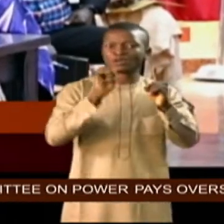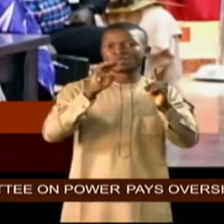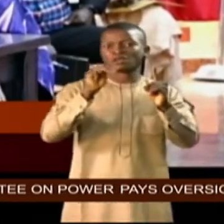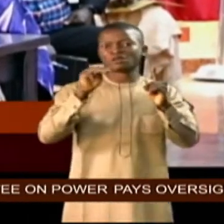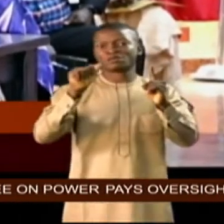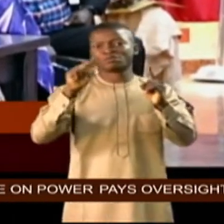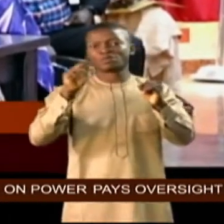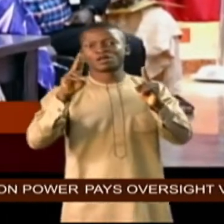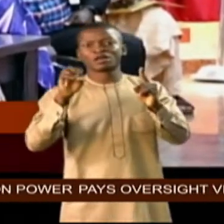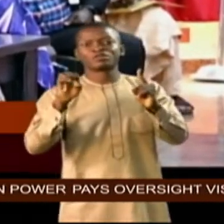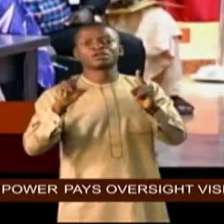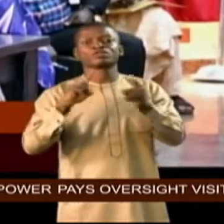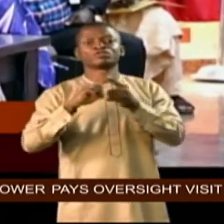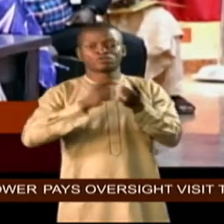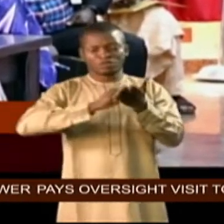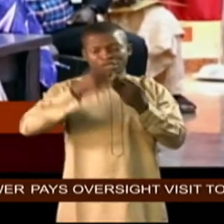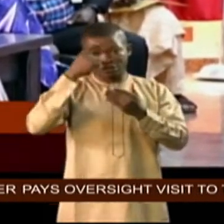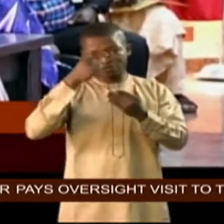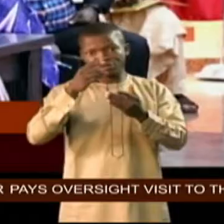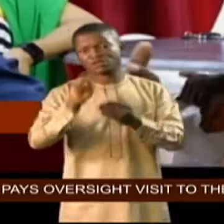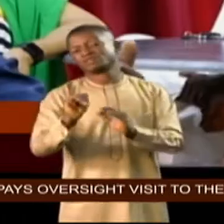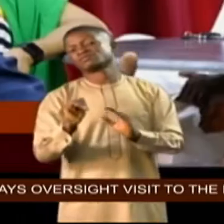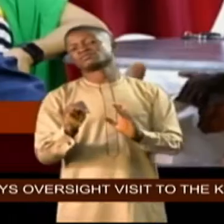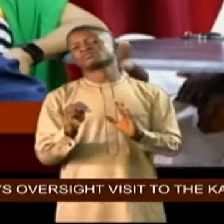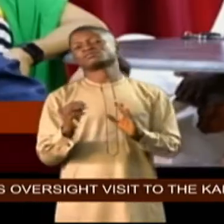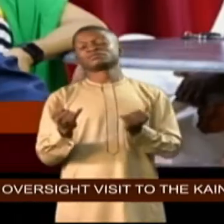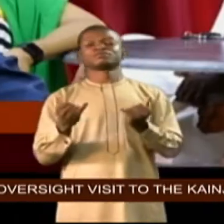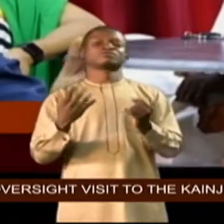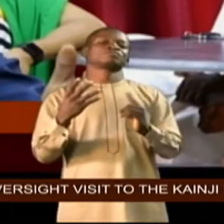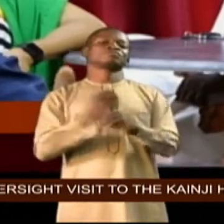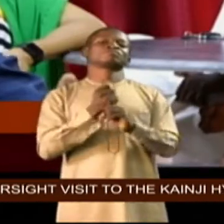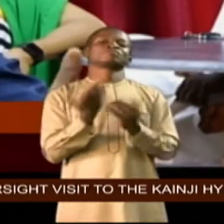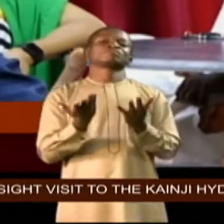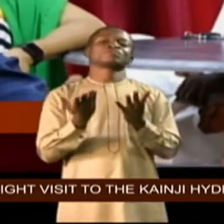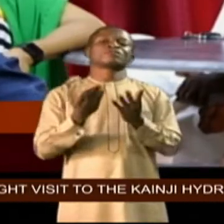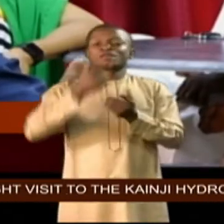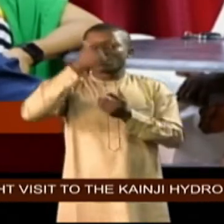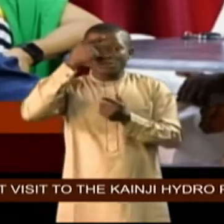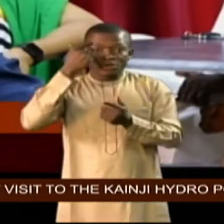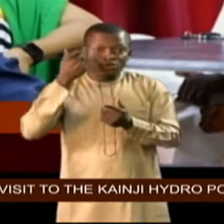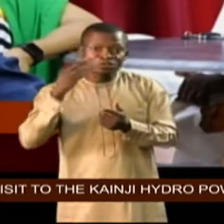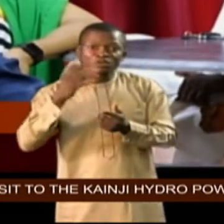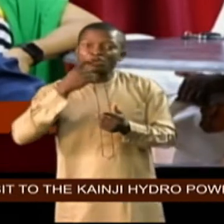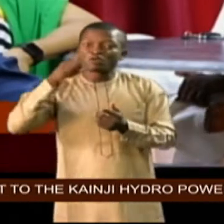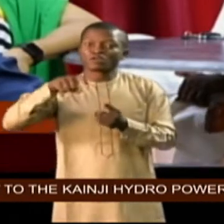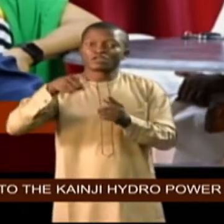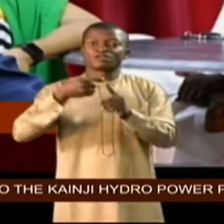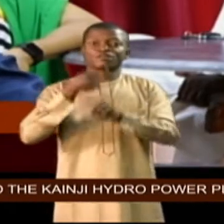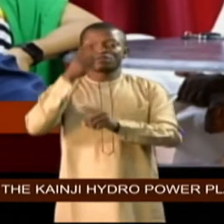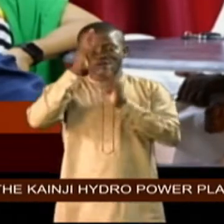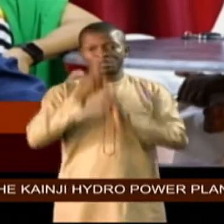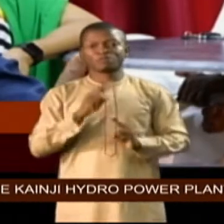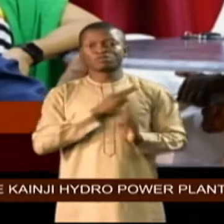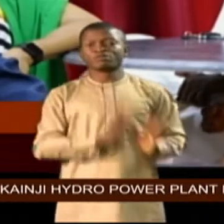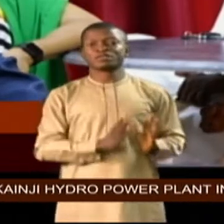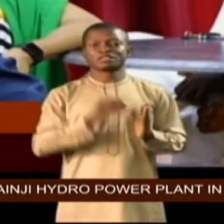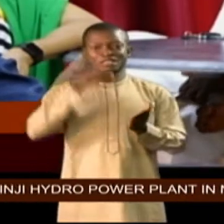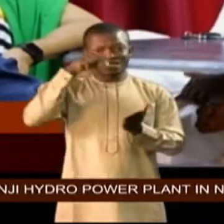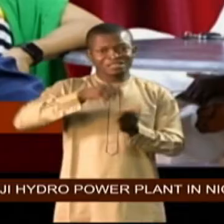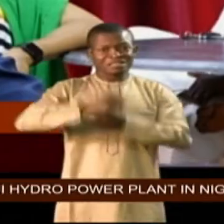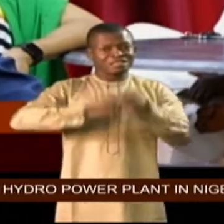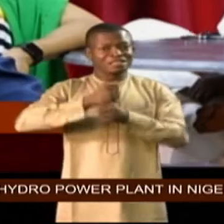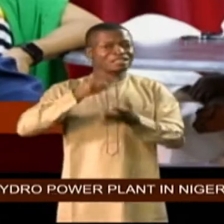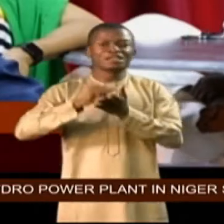luck as his crime was detected. But because of the directive of the Honorable Minister this year that